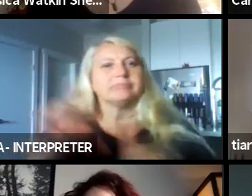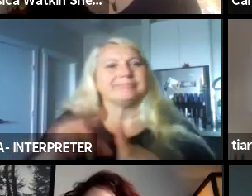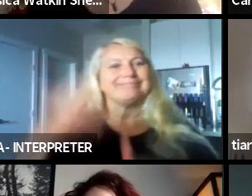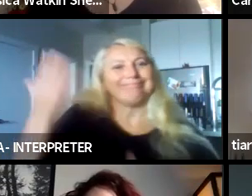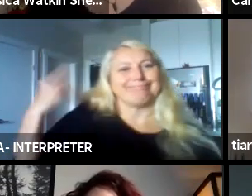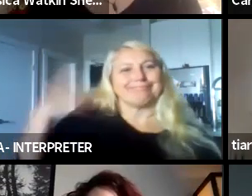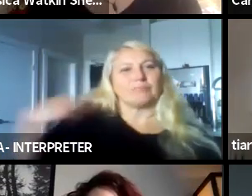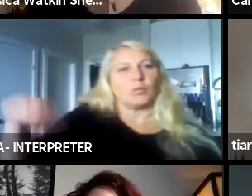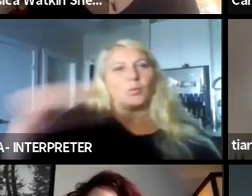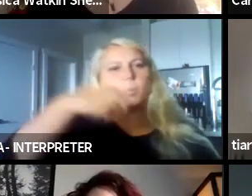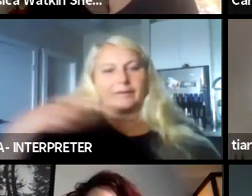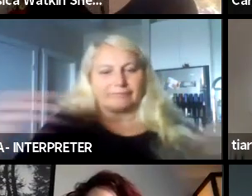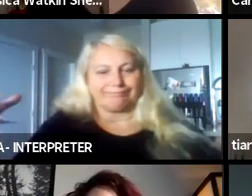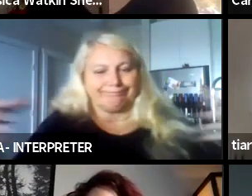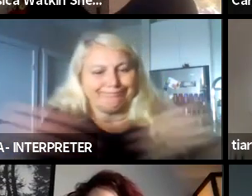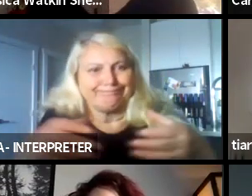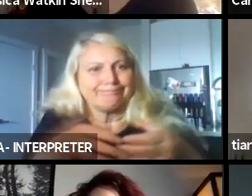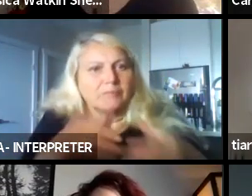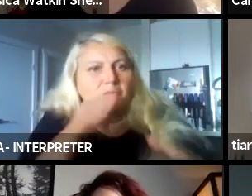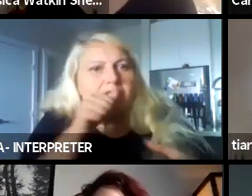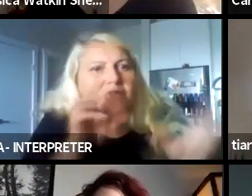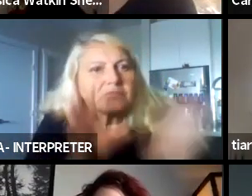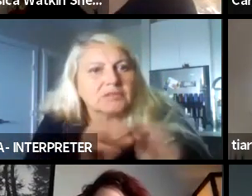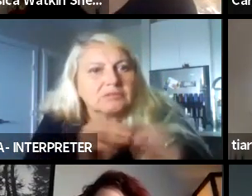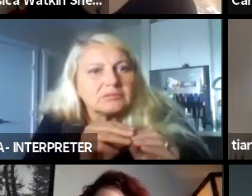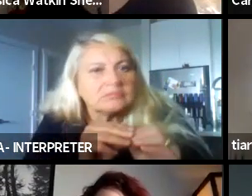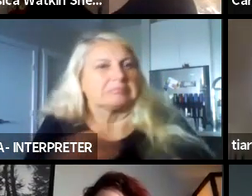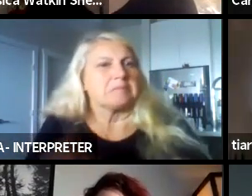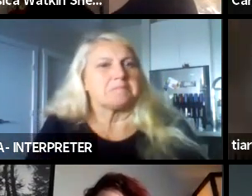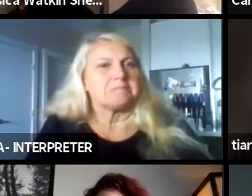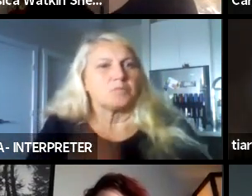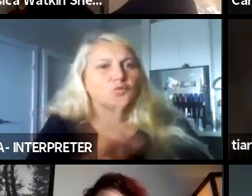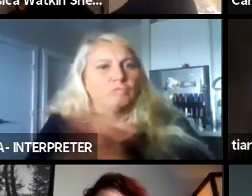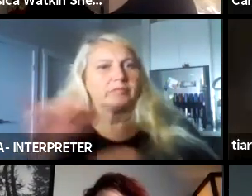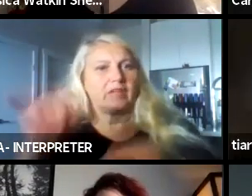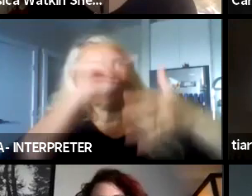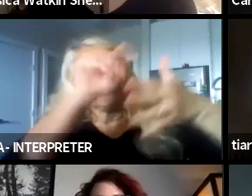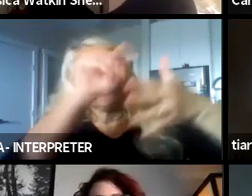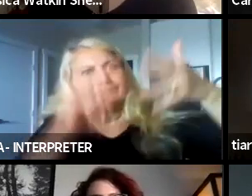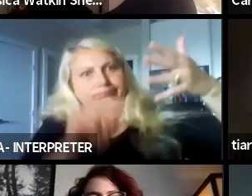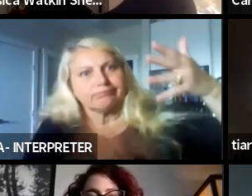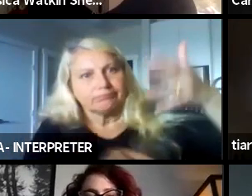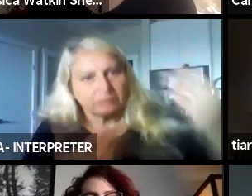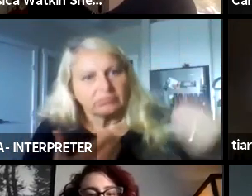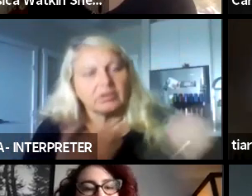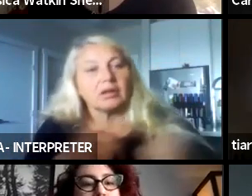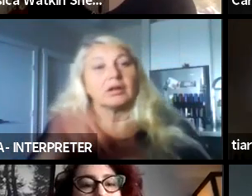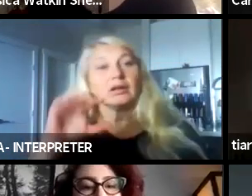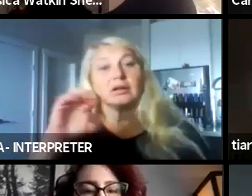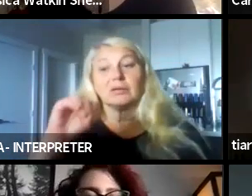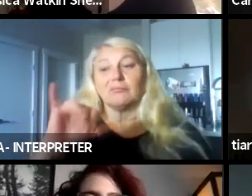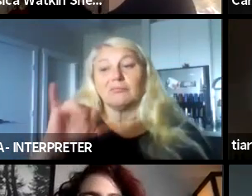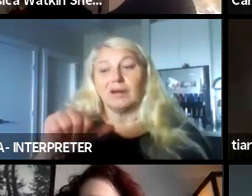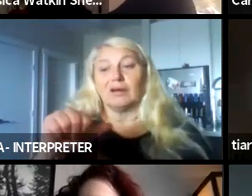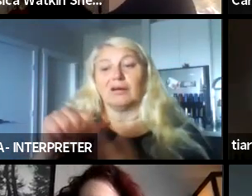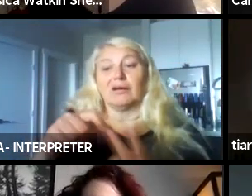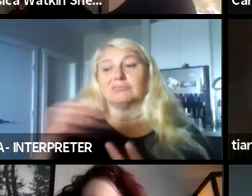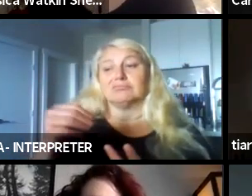my goal and Mia's goal, and I feel like a lot of our goals, was just to live that practice